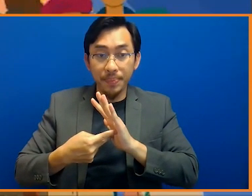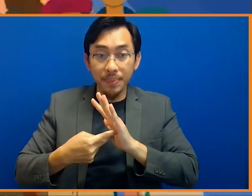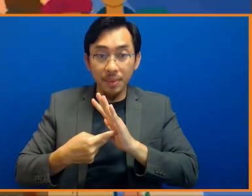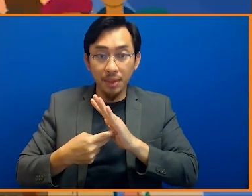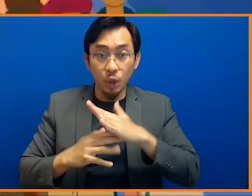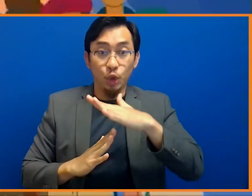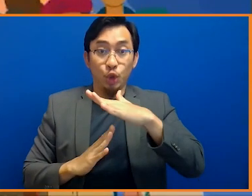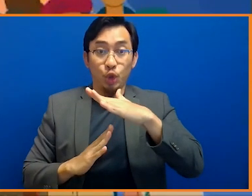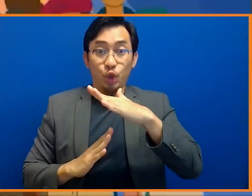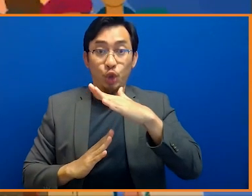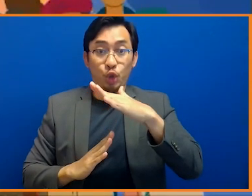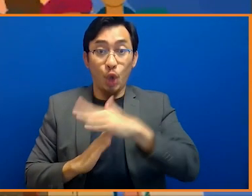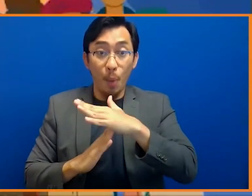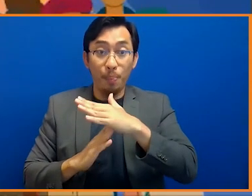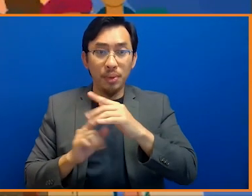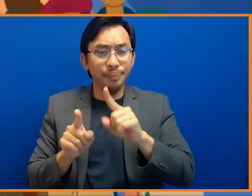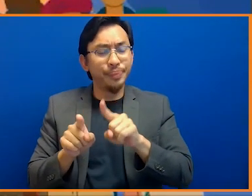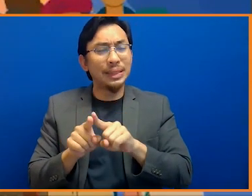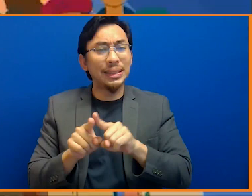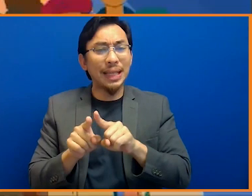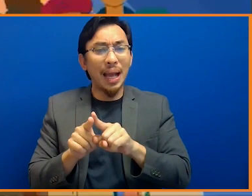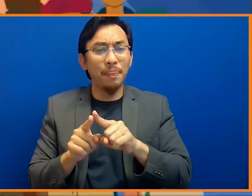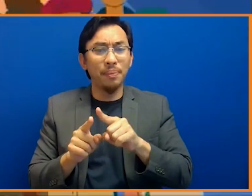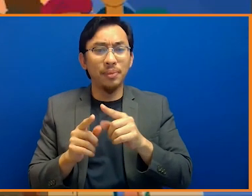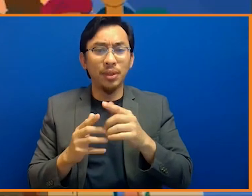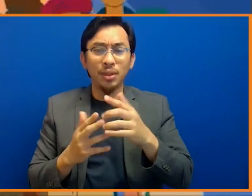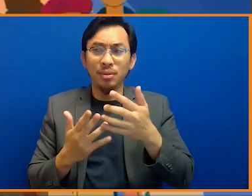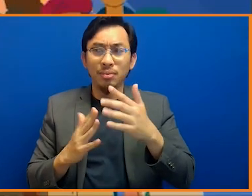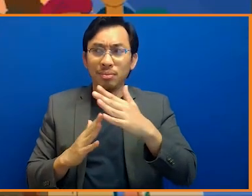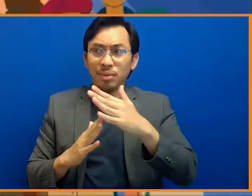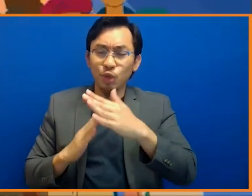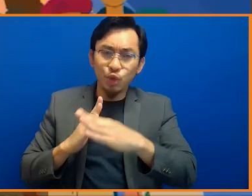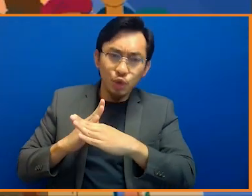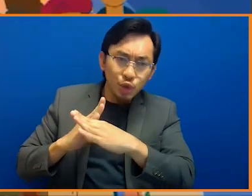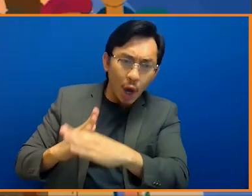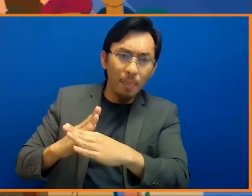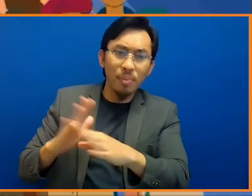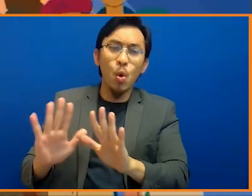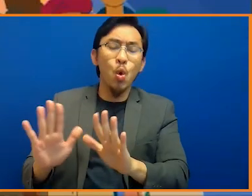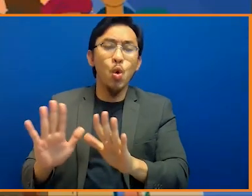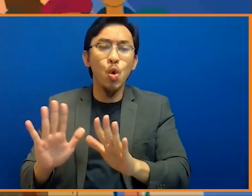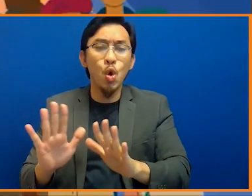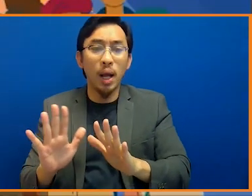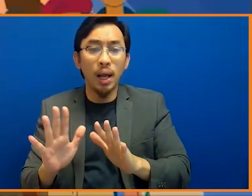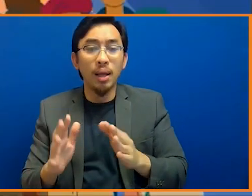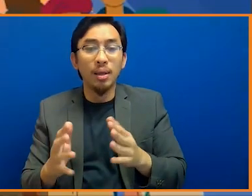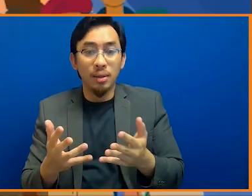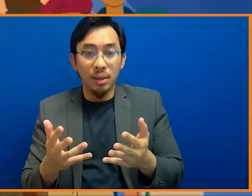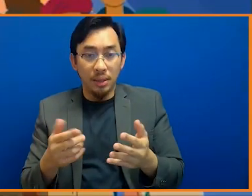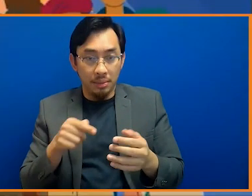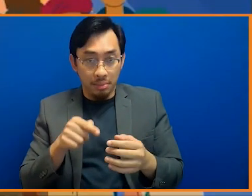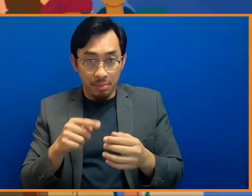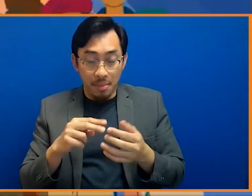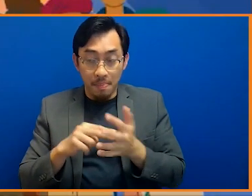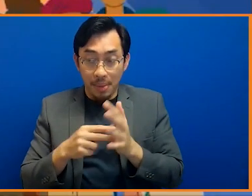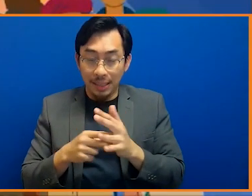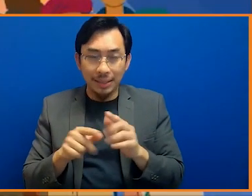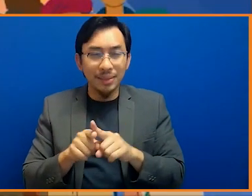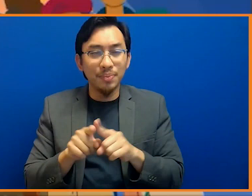to stop any wave propagation from the source. No. It also does